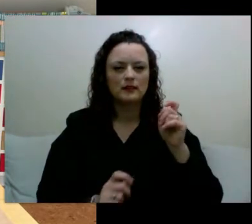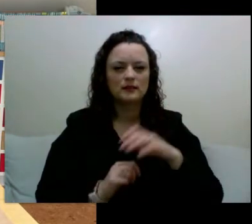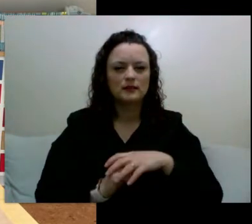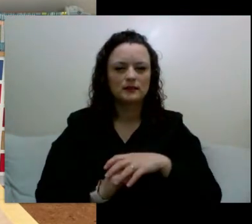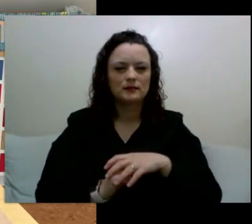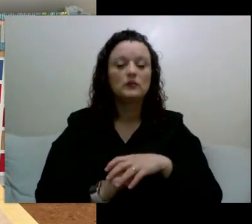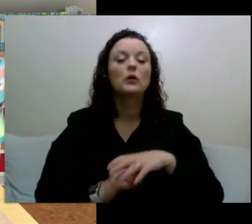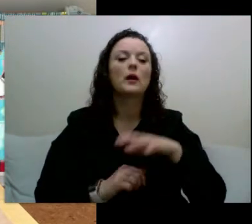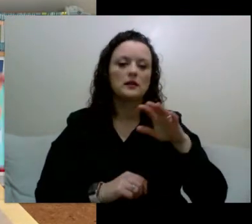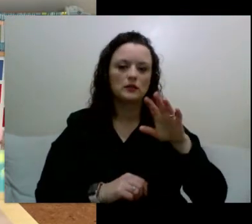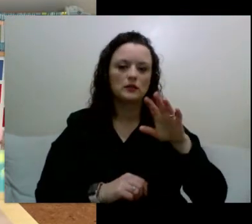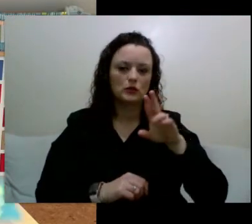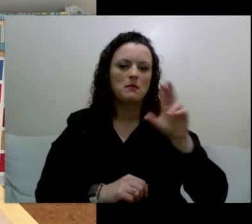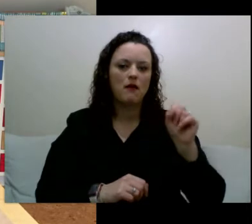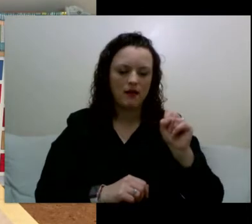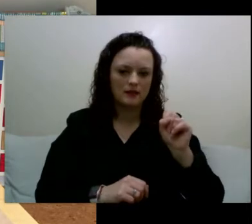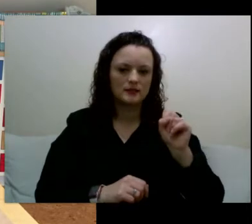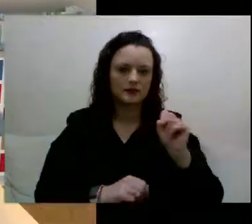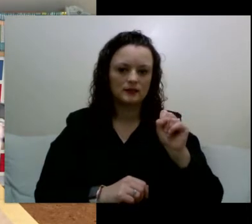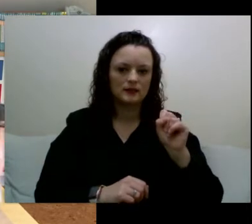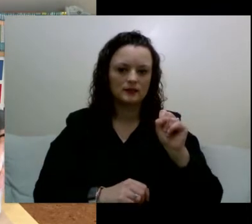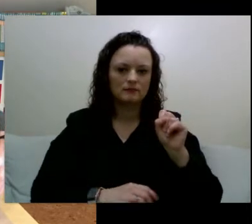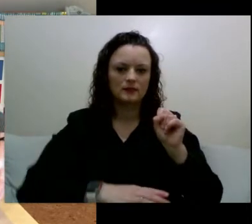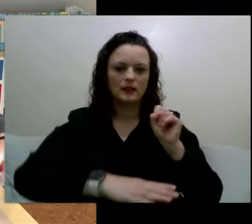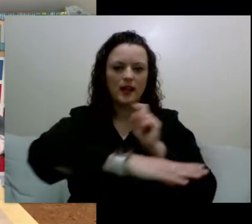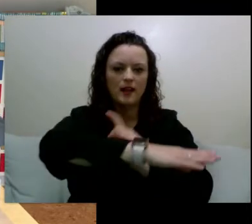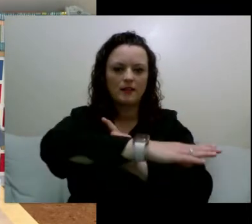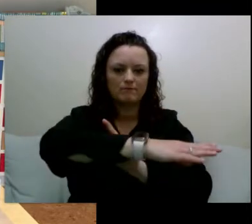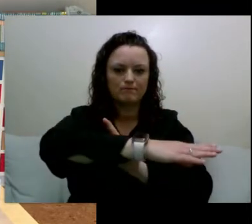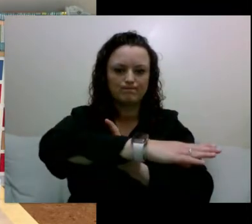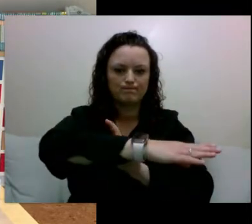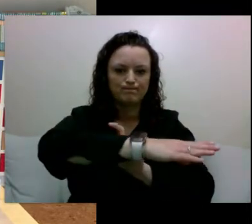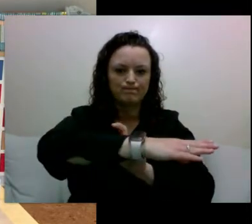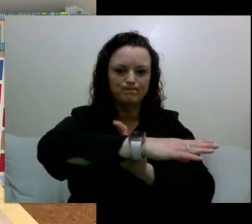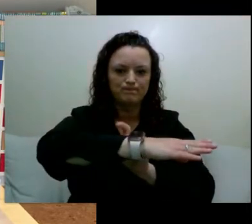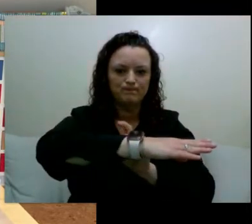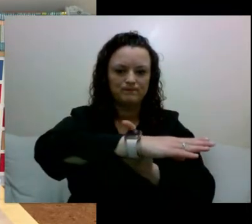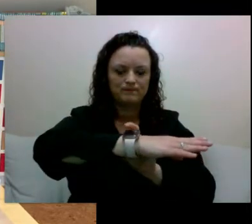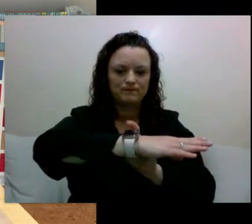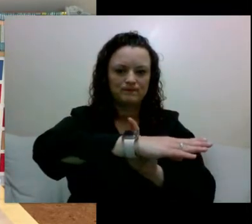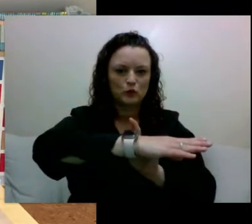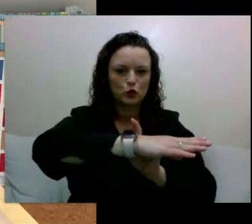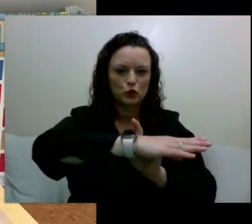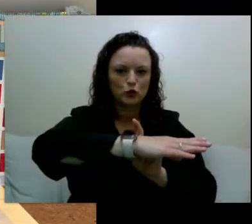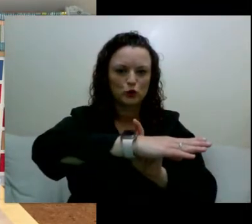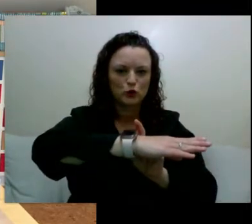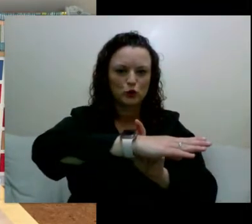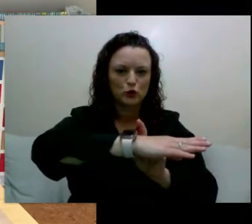Here's the bus, going by two birds. Here we go.